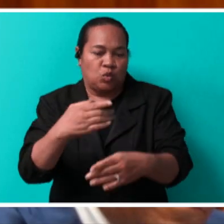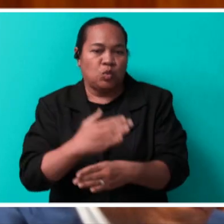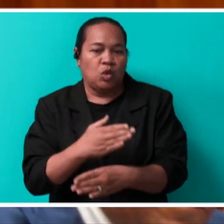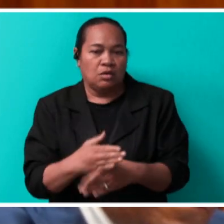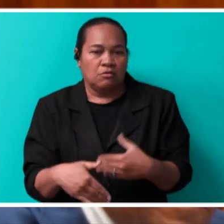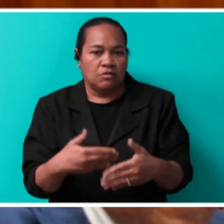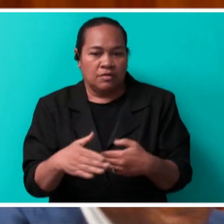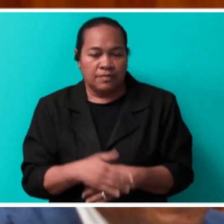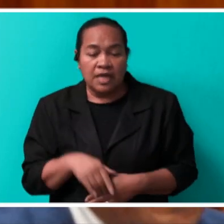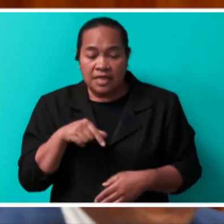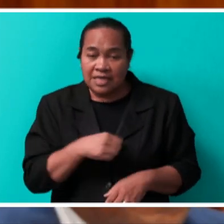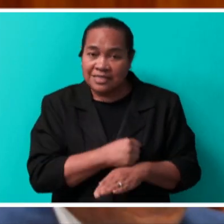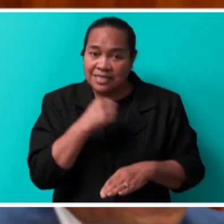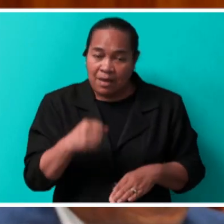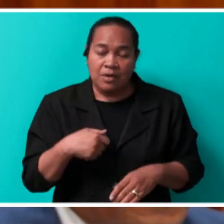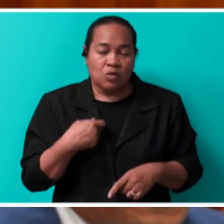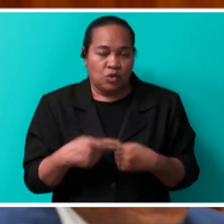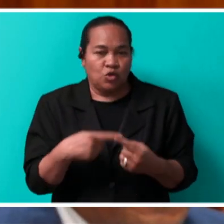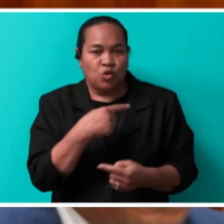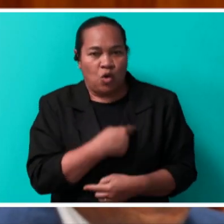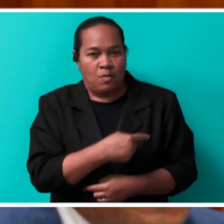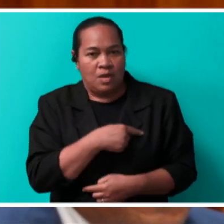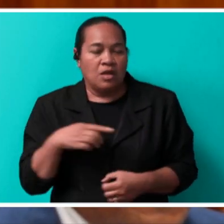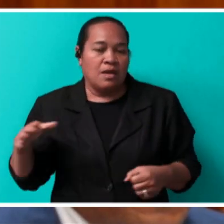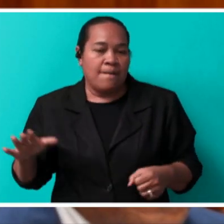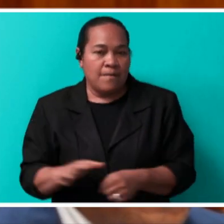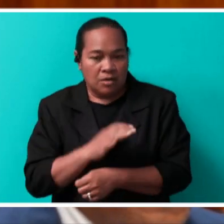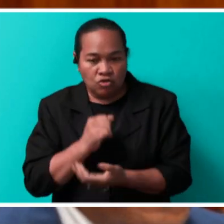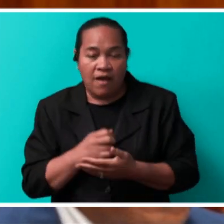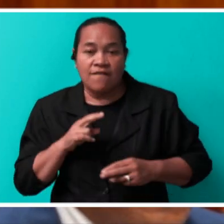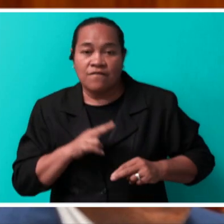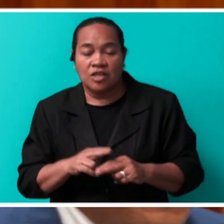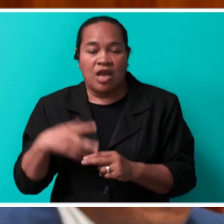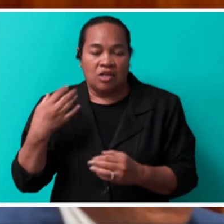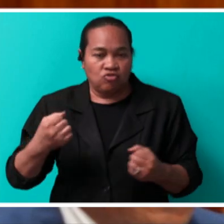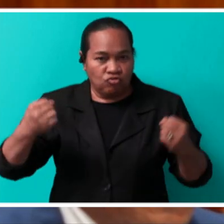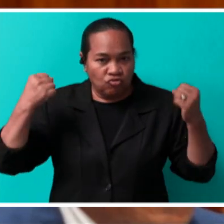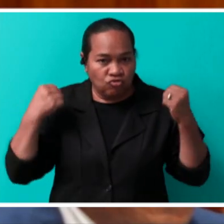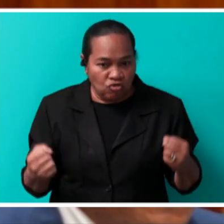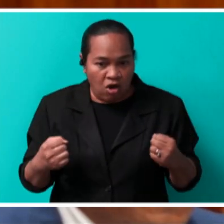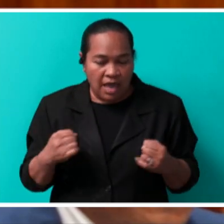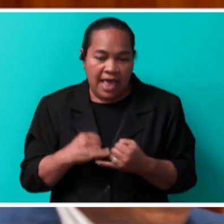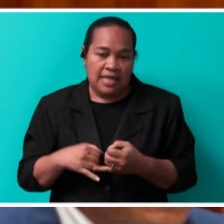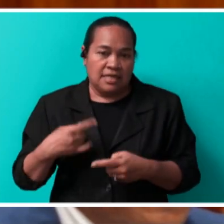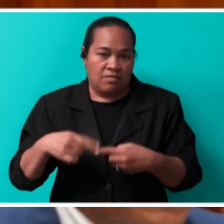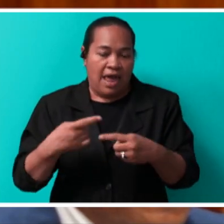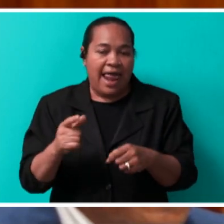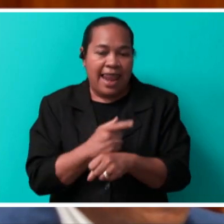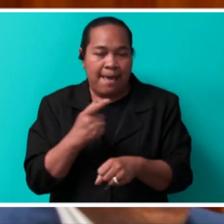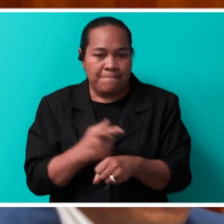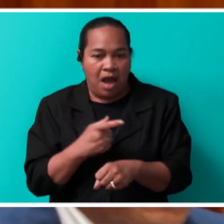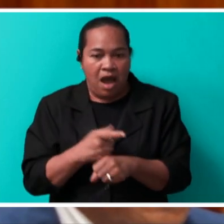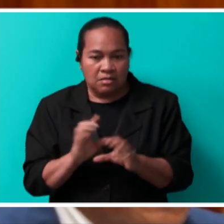the coalition government remains committed to ensuring that Fiji has a strong and sustainable labor force,